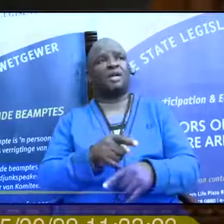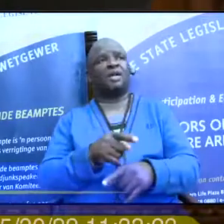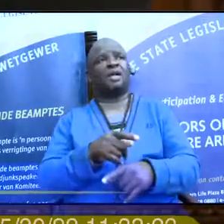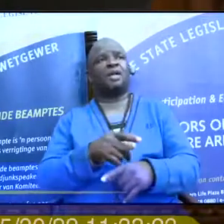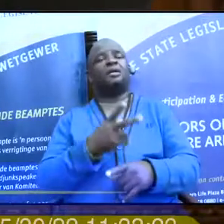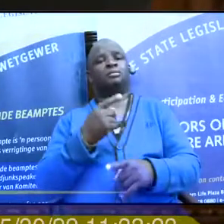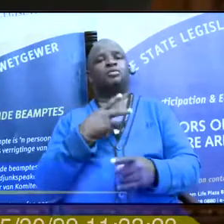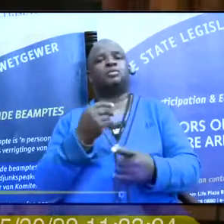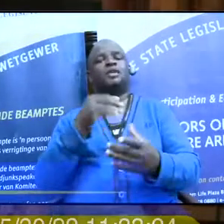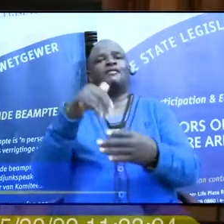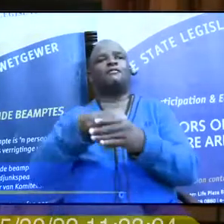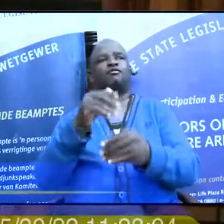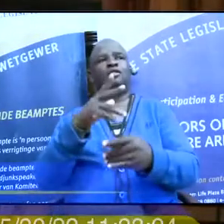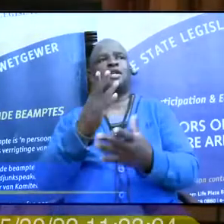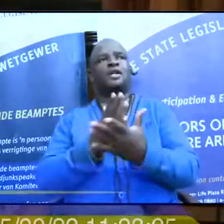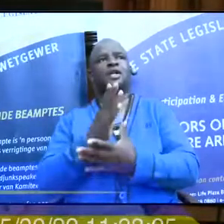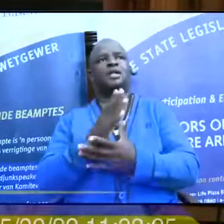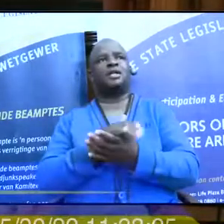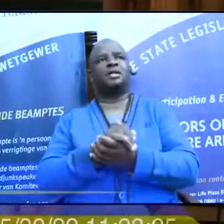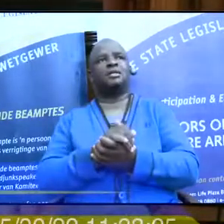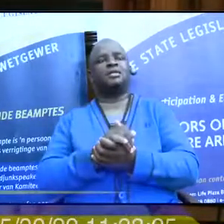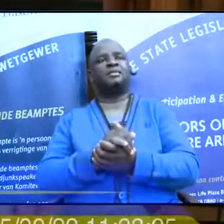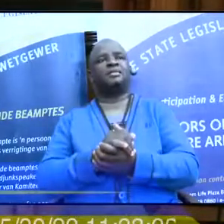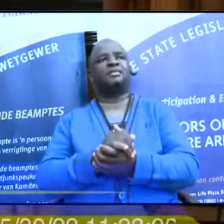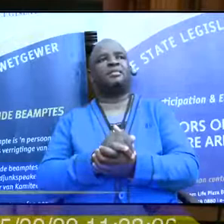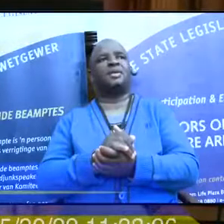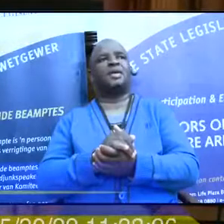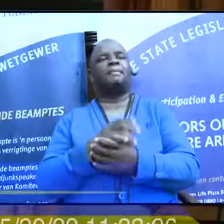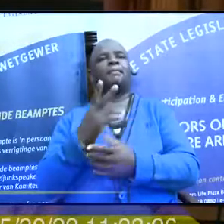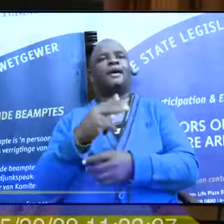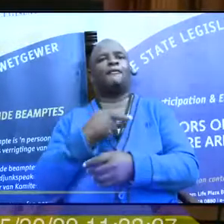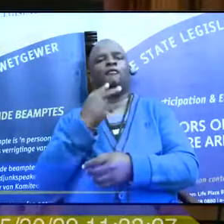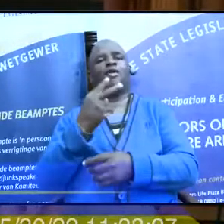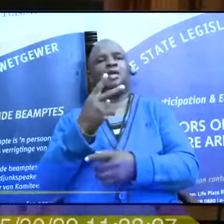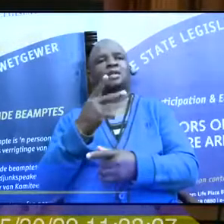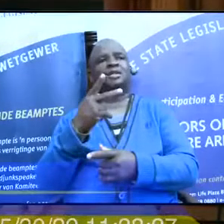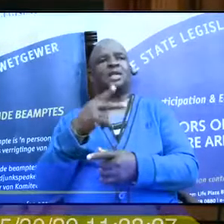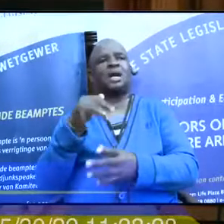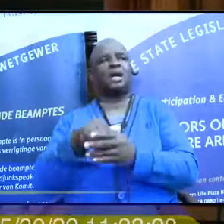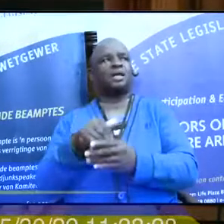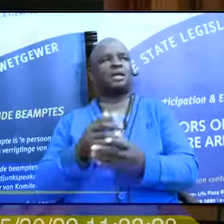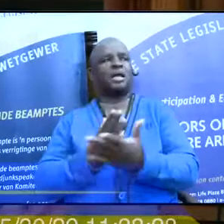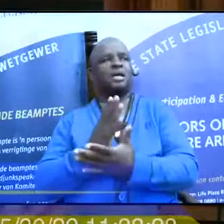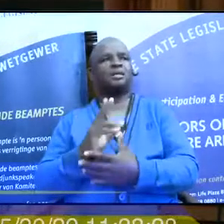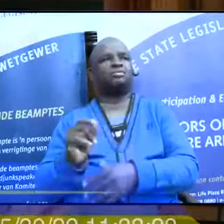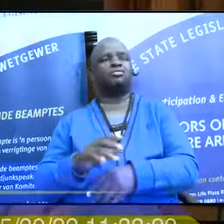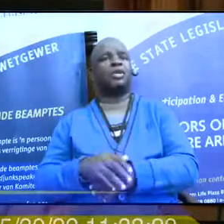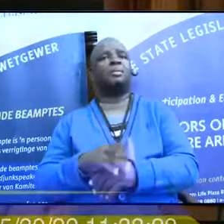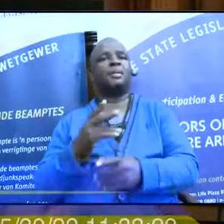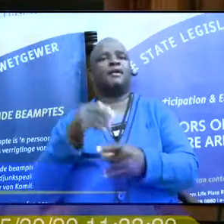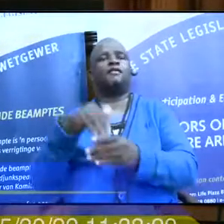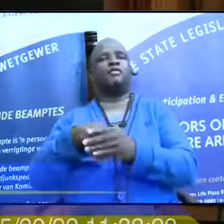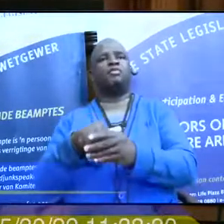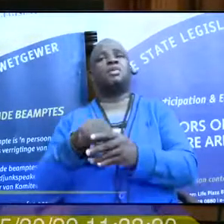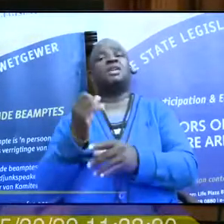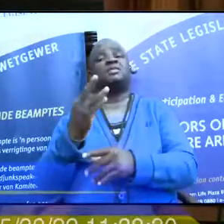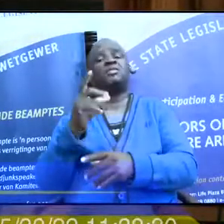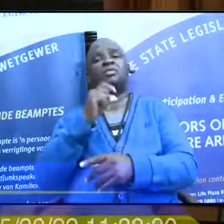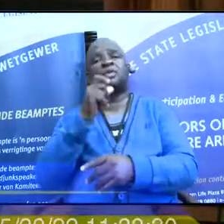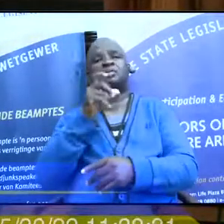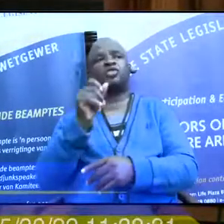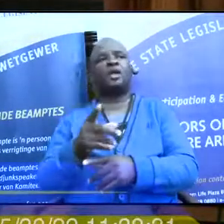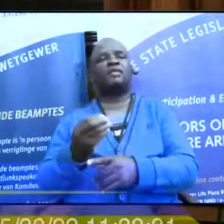had voting rights not just voice rights but voting rights so even if you have a preferential share trust for